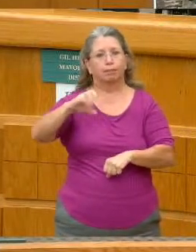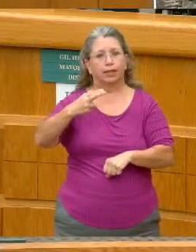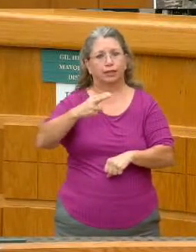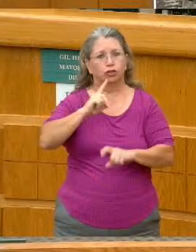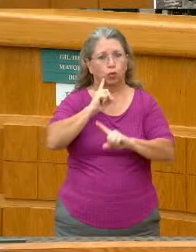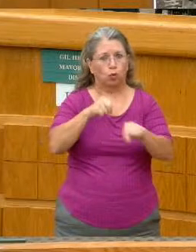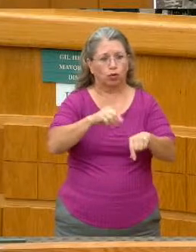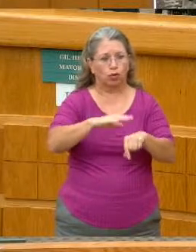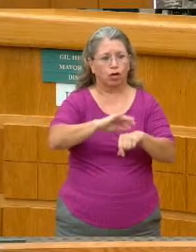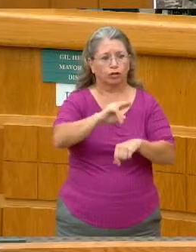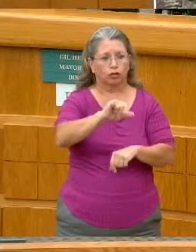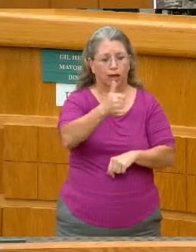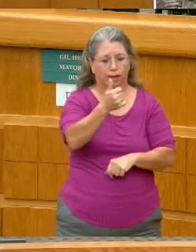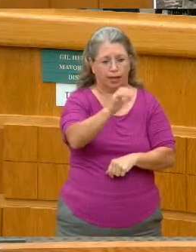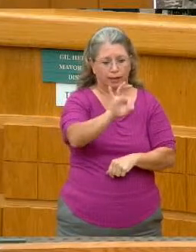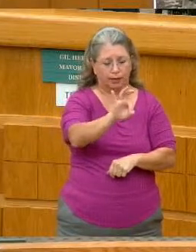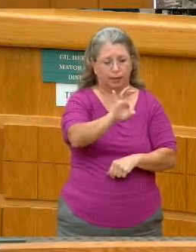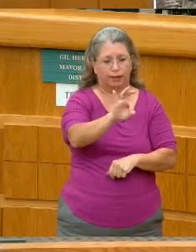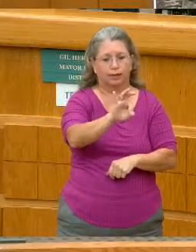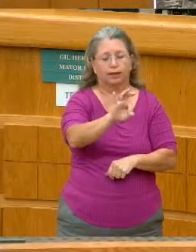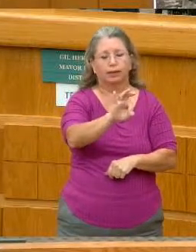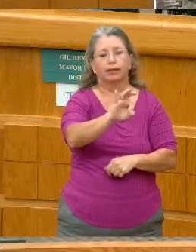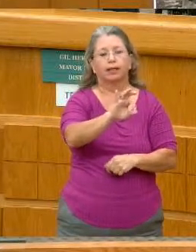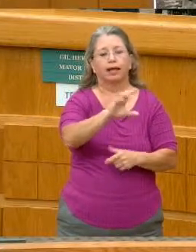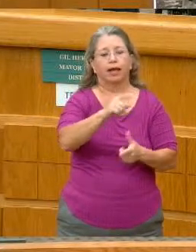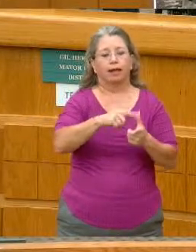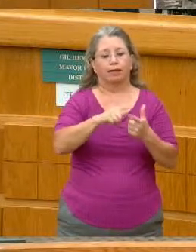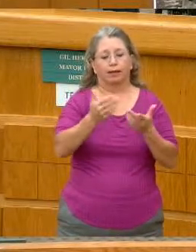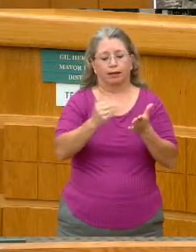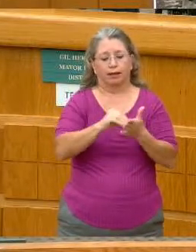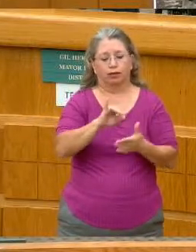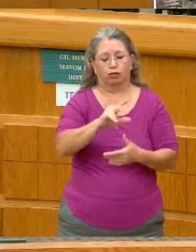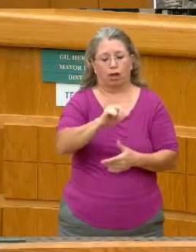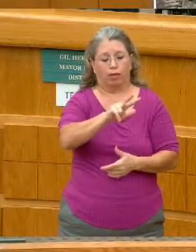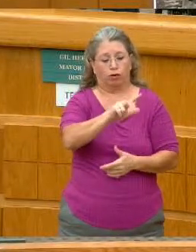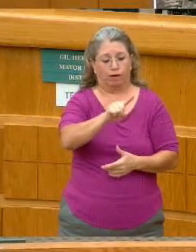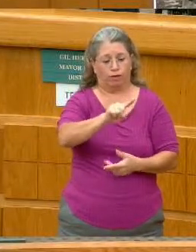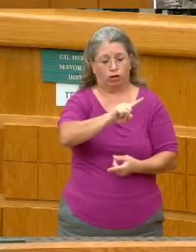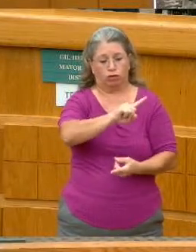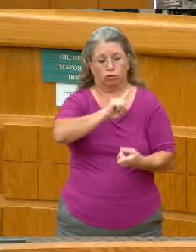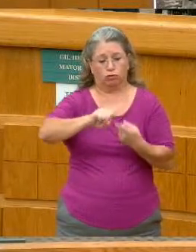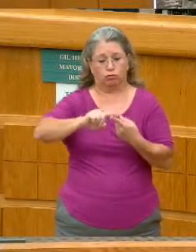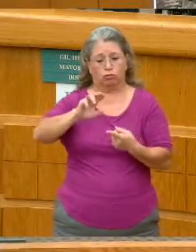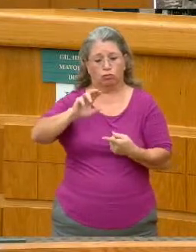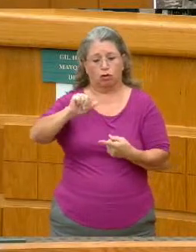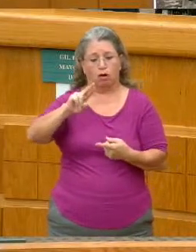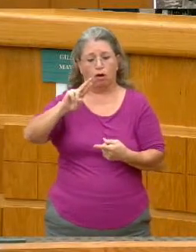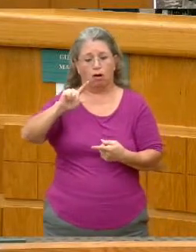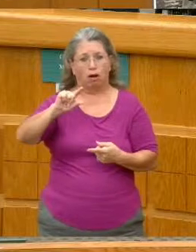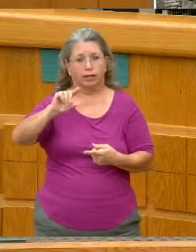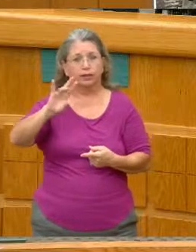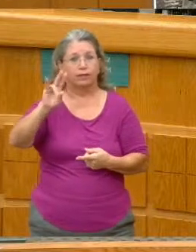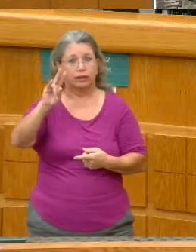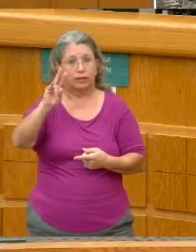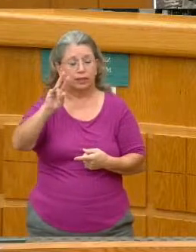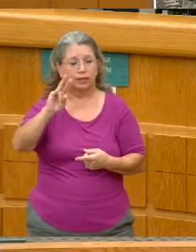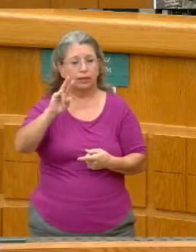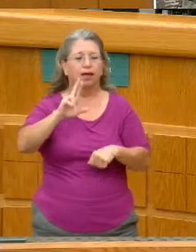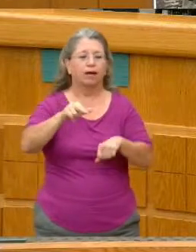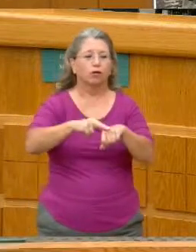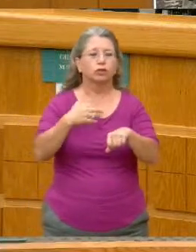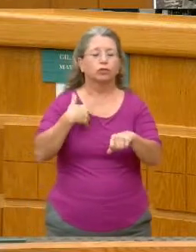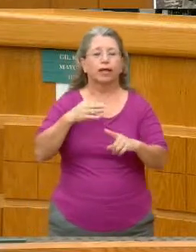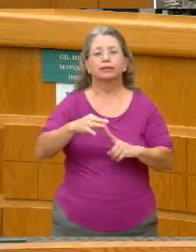July 31st to go through Monday, August 17th. And then, of course, there was a special beach order regarding Hurricane